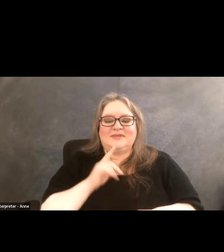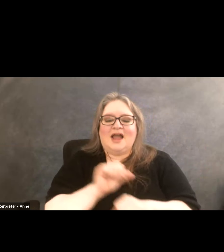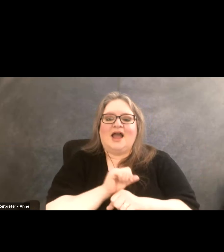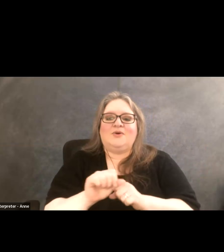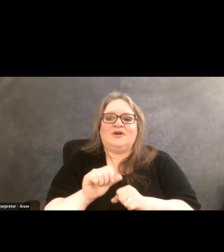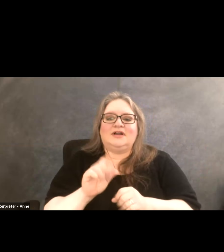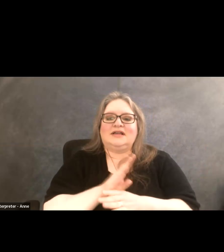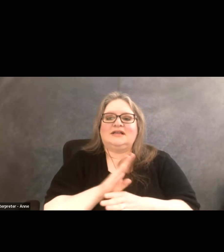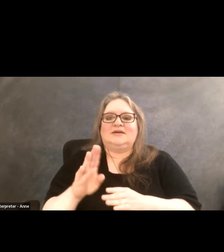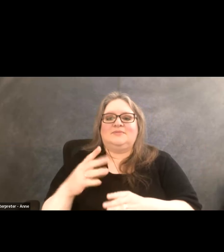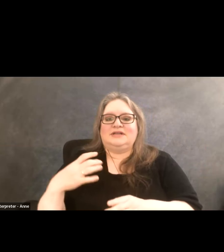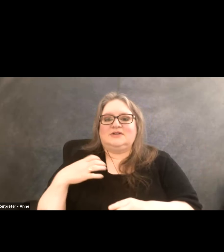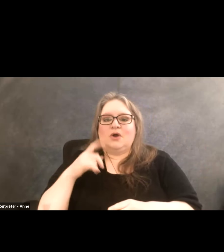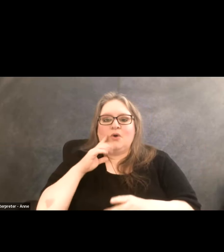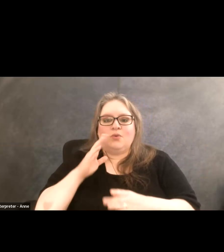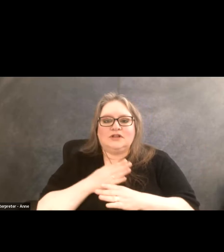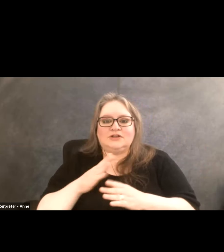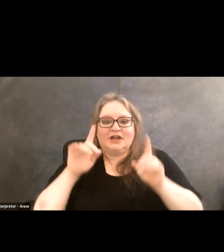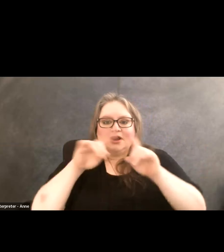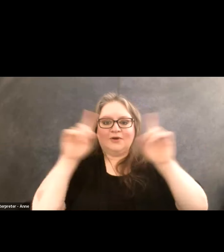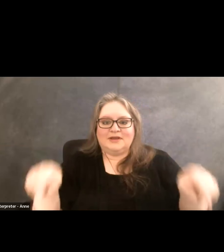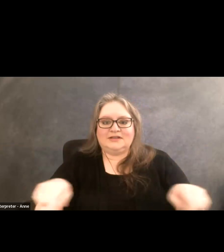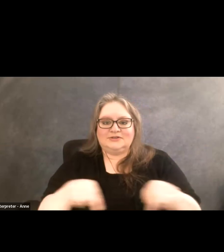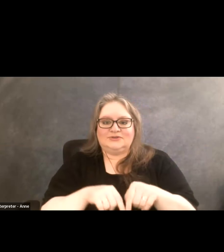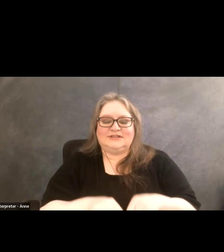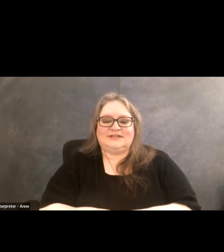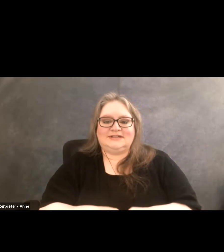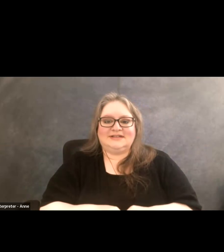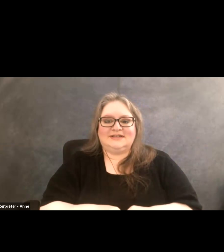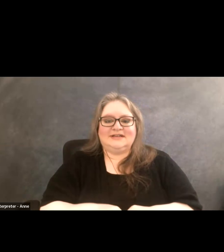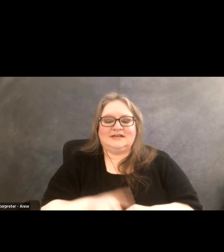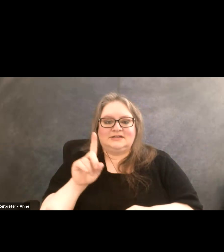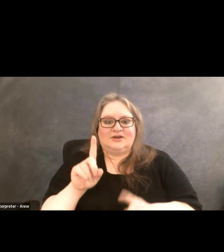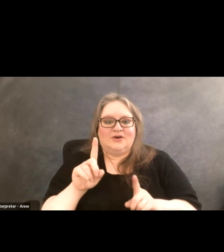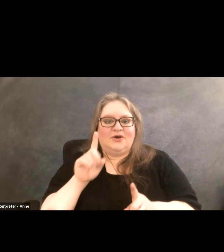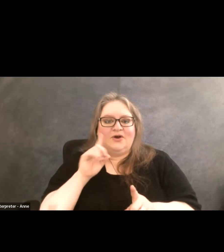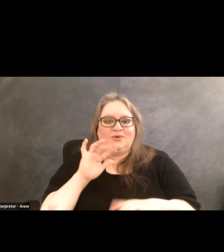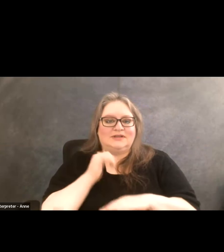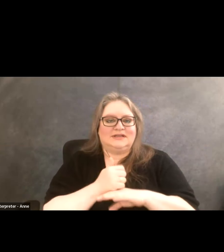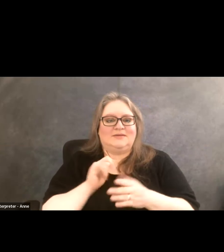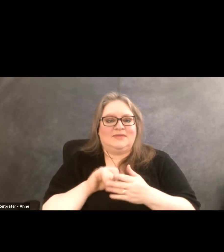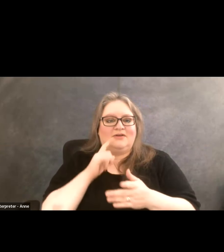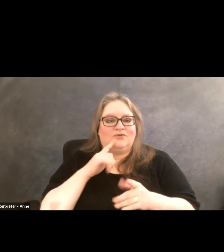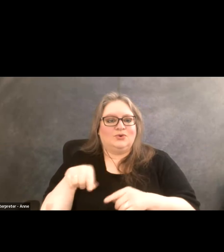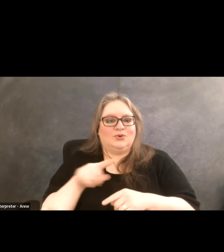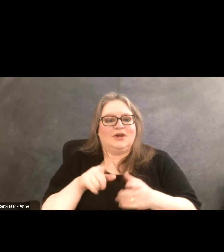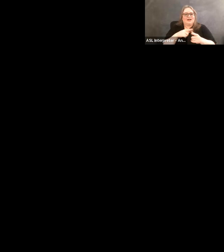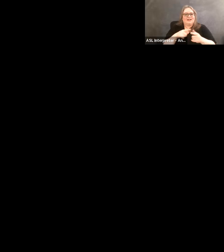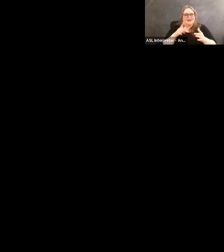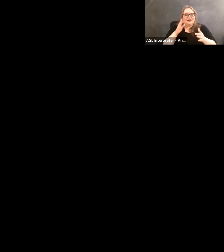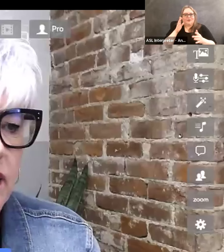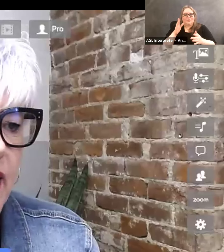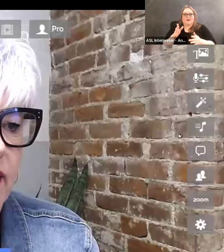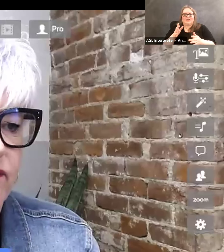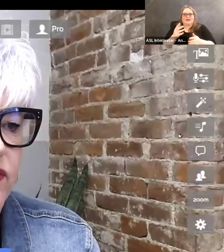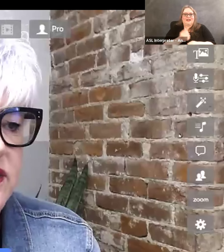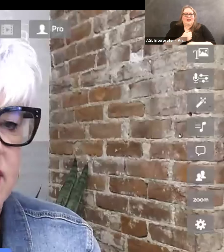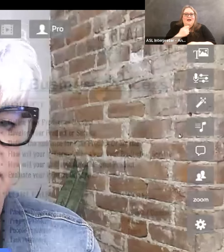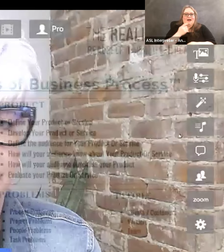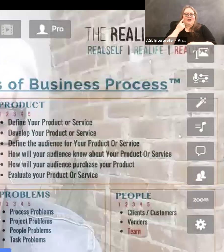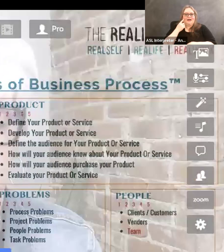a business coach. I'm going to be sharing my screen. And so let me get that all set up. And then I would love